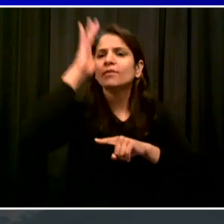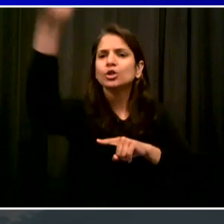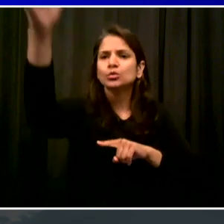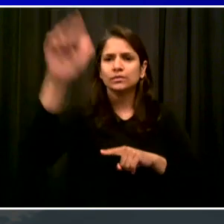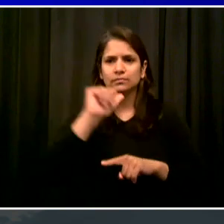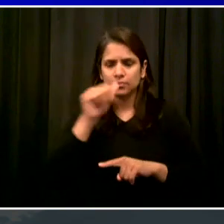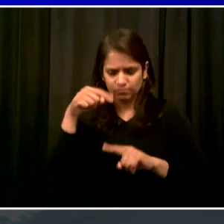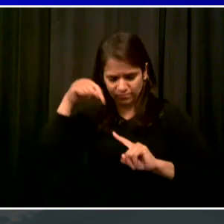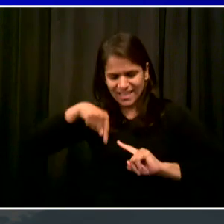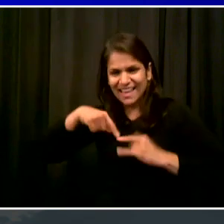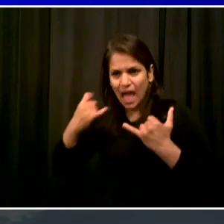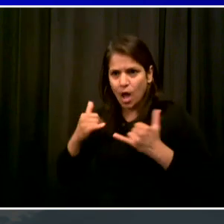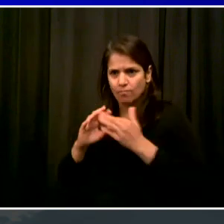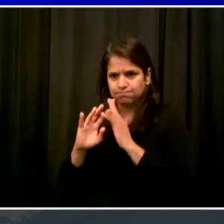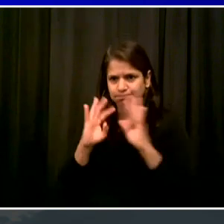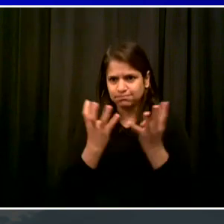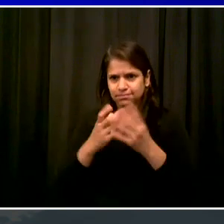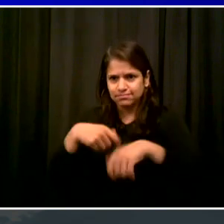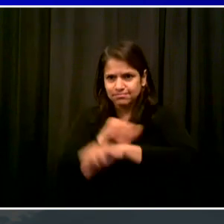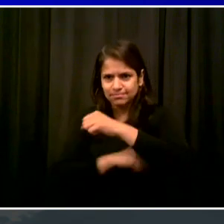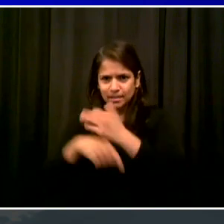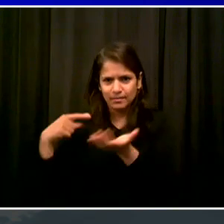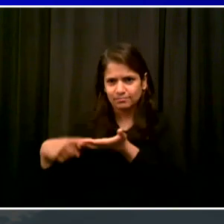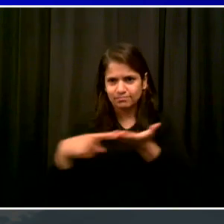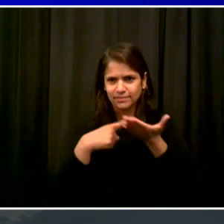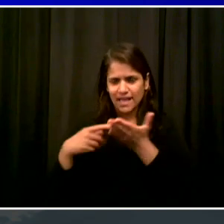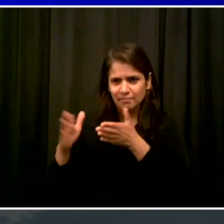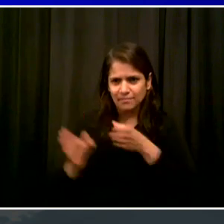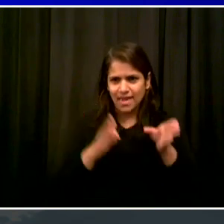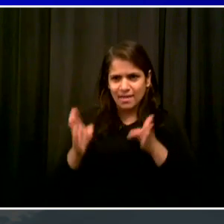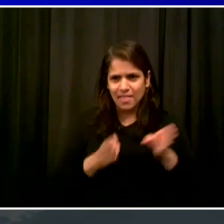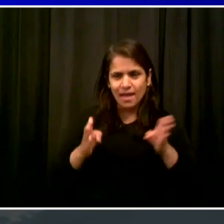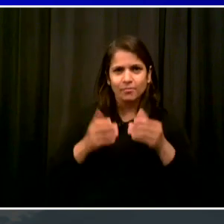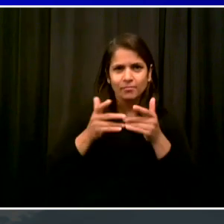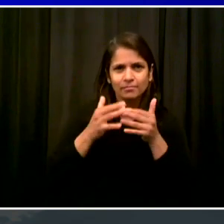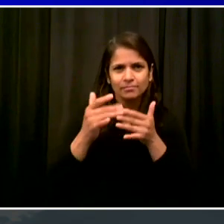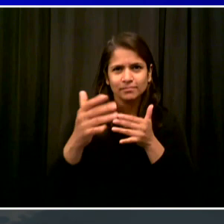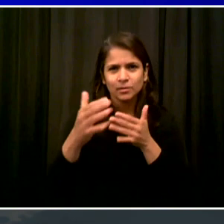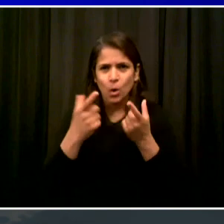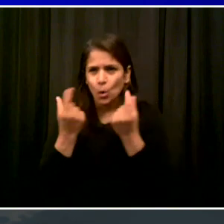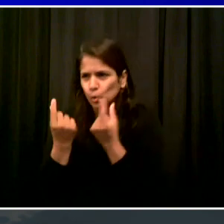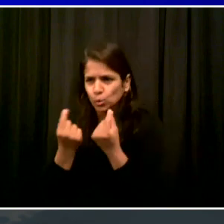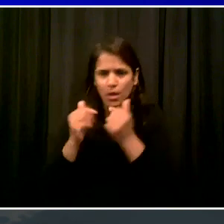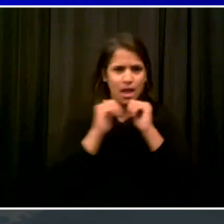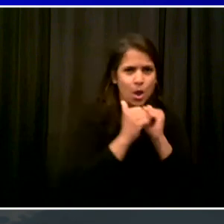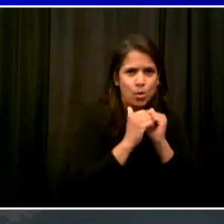sure that real investments happen in communities right now that will help people get more health care.